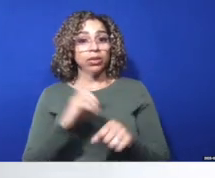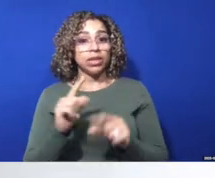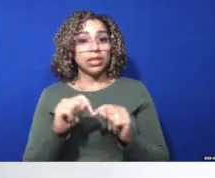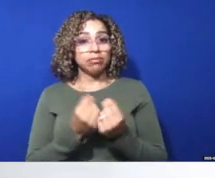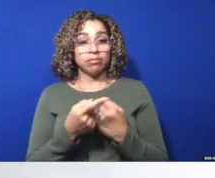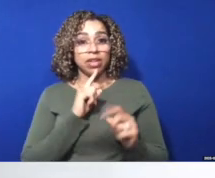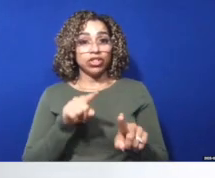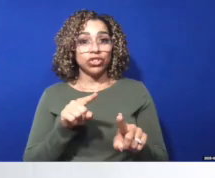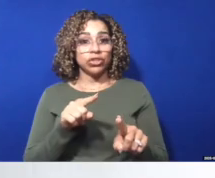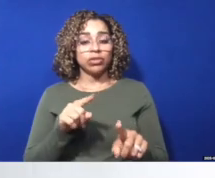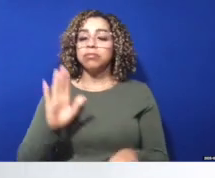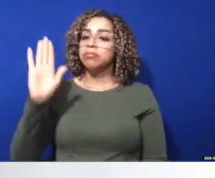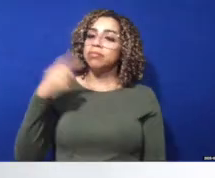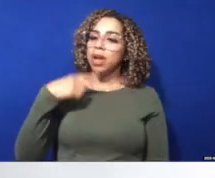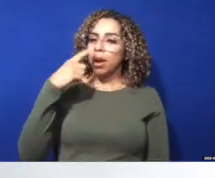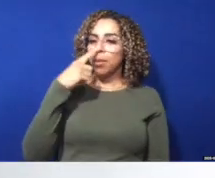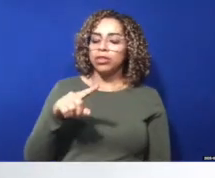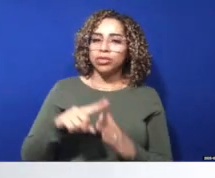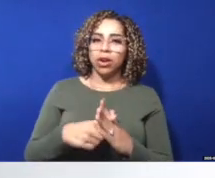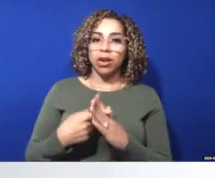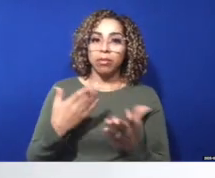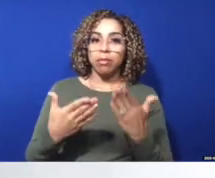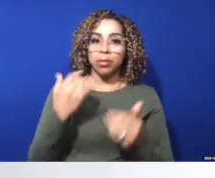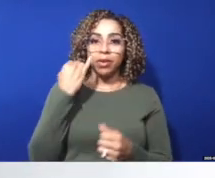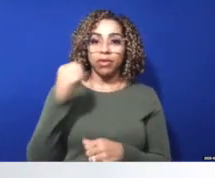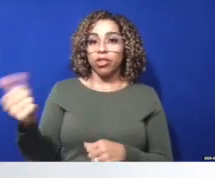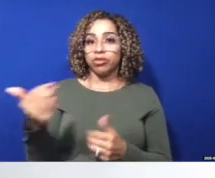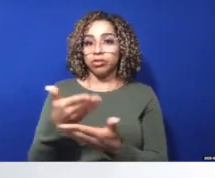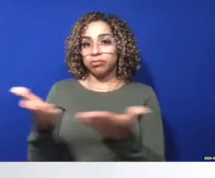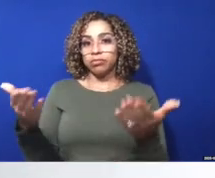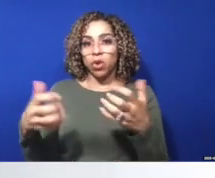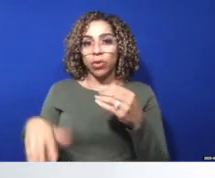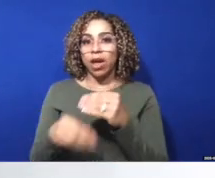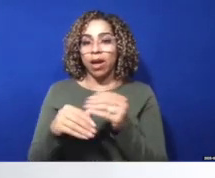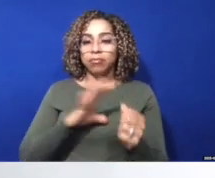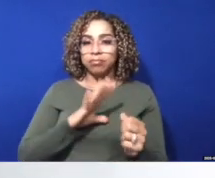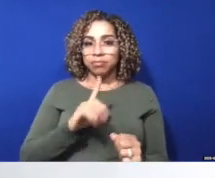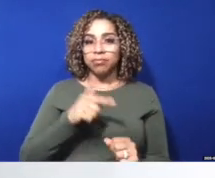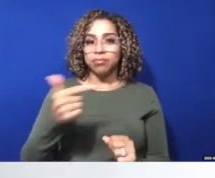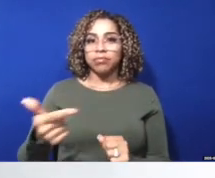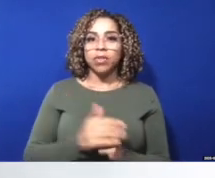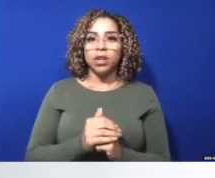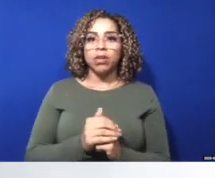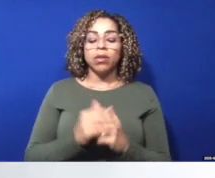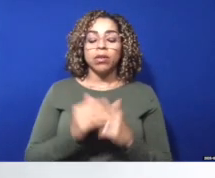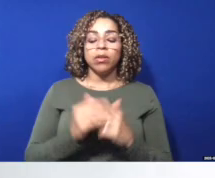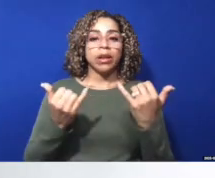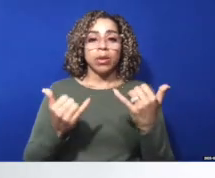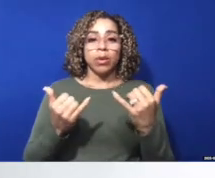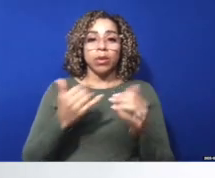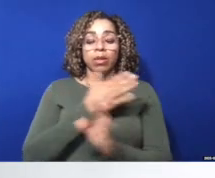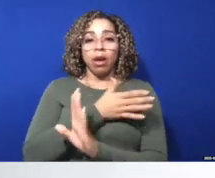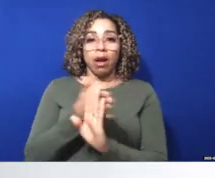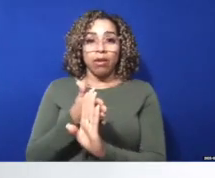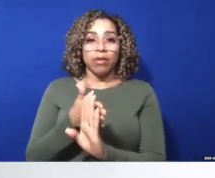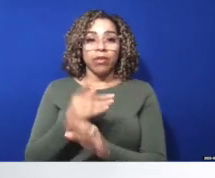I could start, and then maybe if any others want to add. So right now, the cutoffs for the Clean Cars for